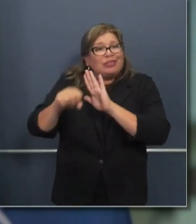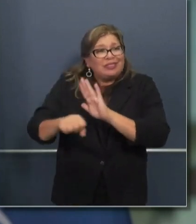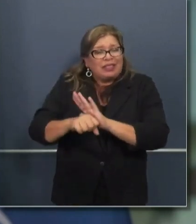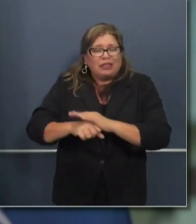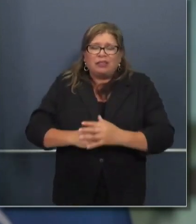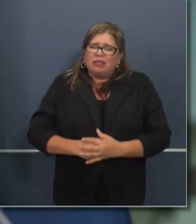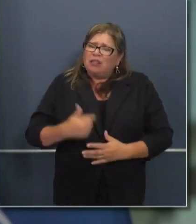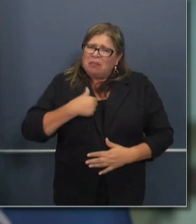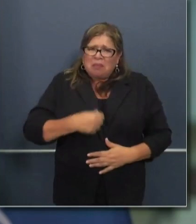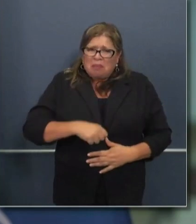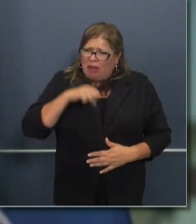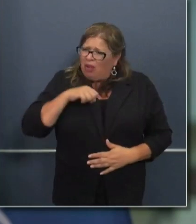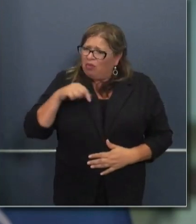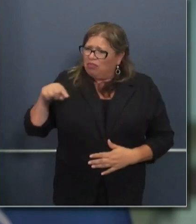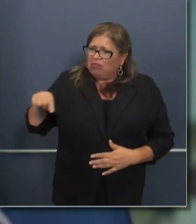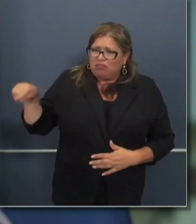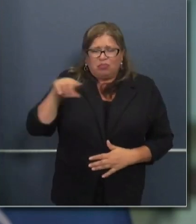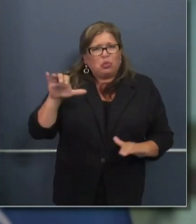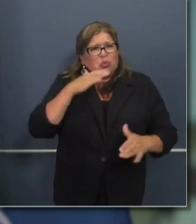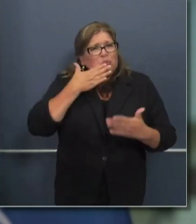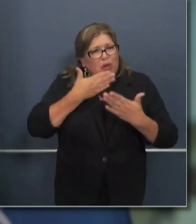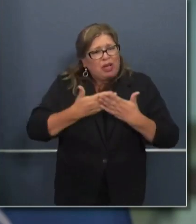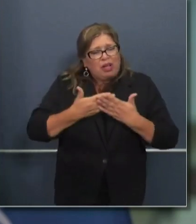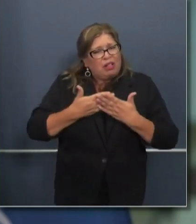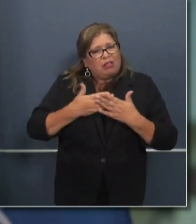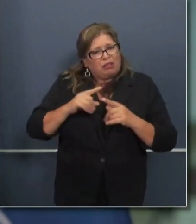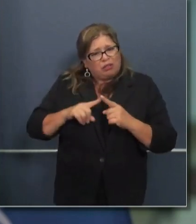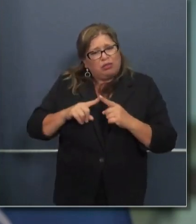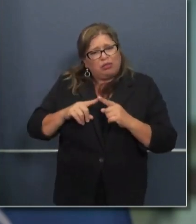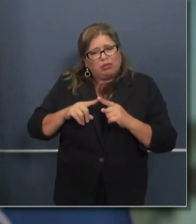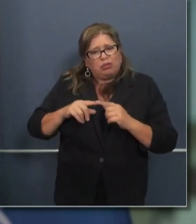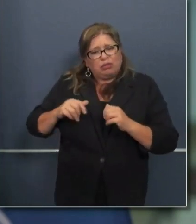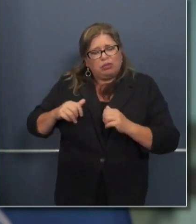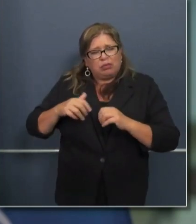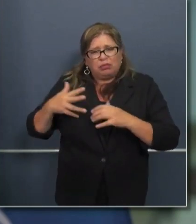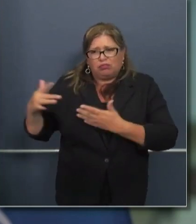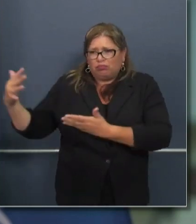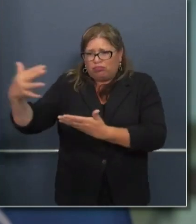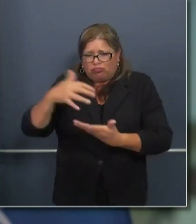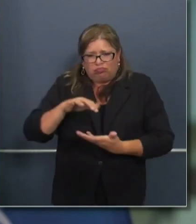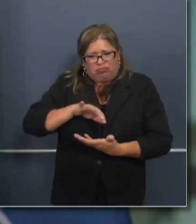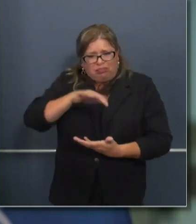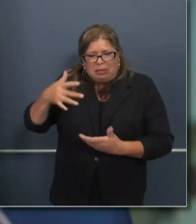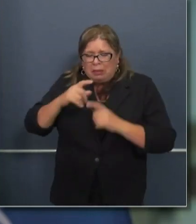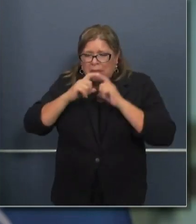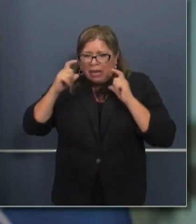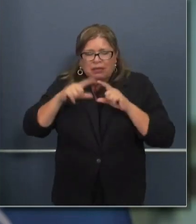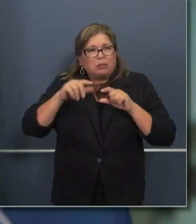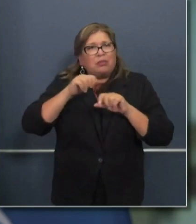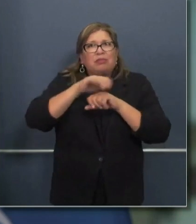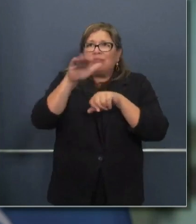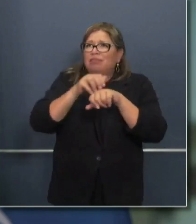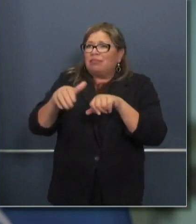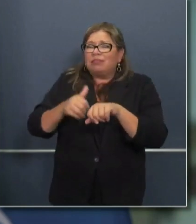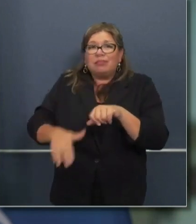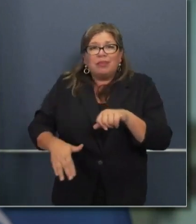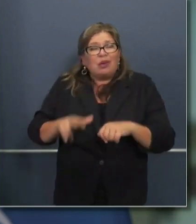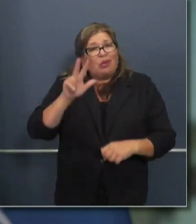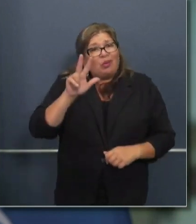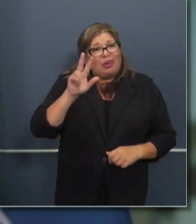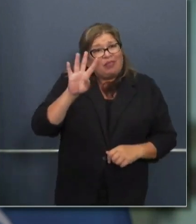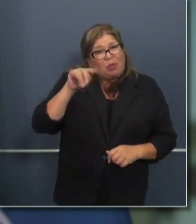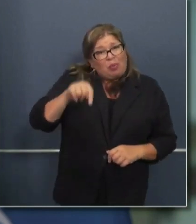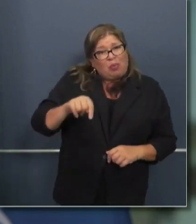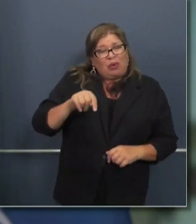proud of the progress we've made in that place as well. We've distributed over,